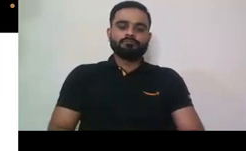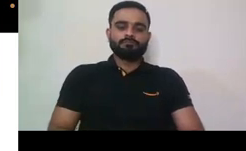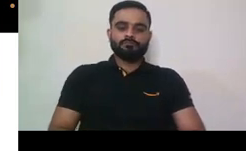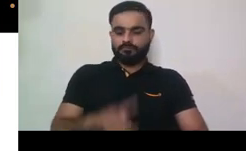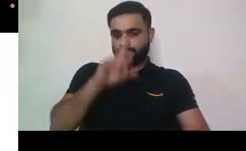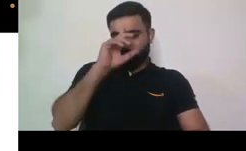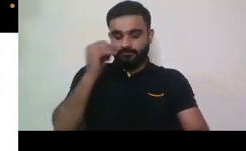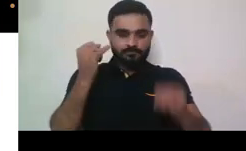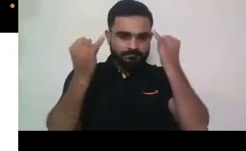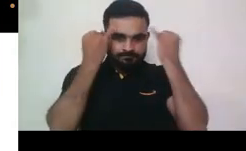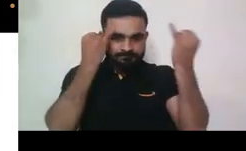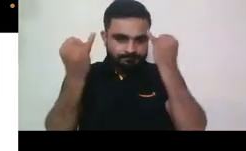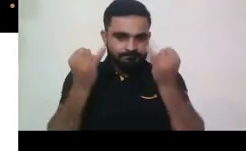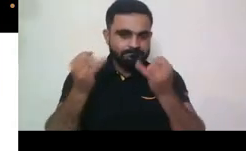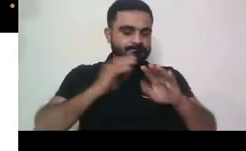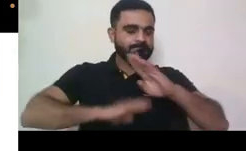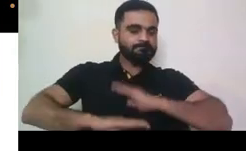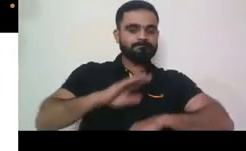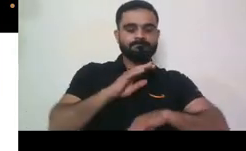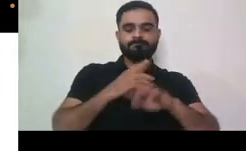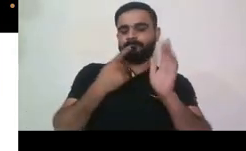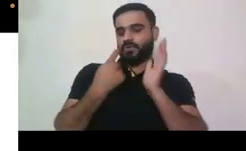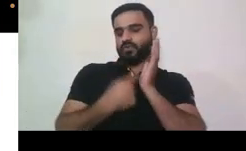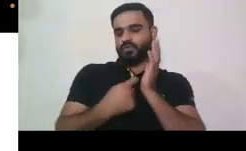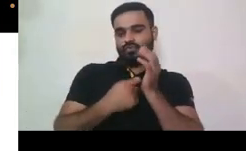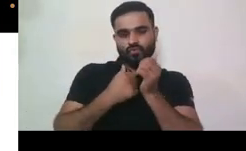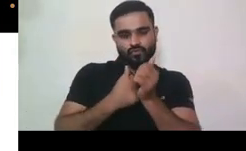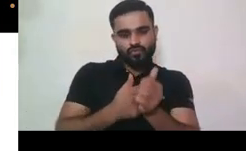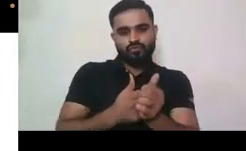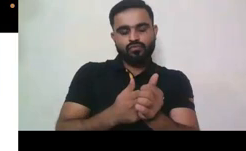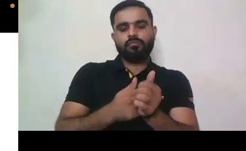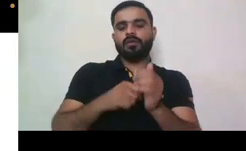Remarkable ideas. Politely lay down the protocol, listen forwards, codes of